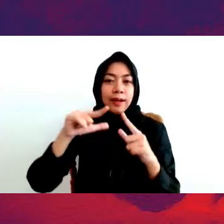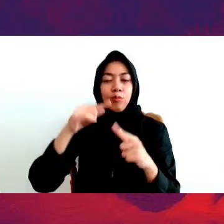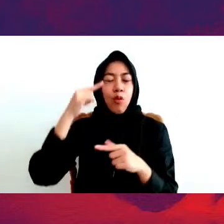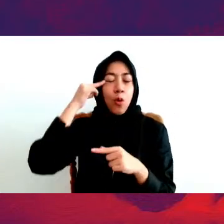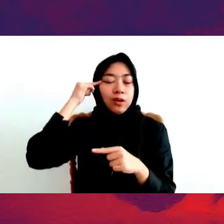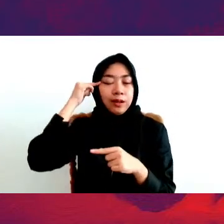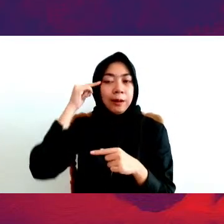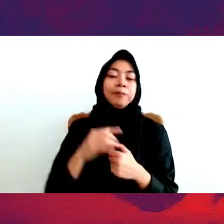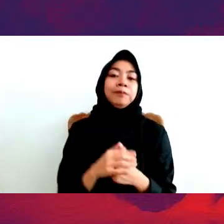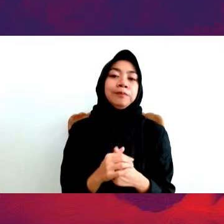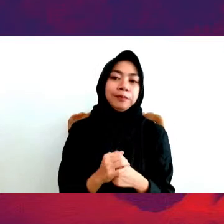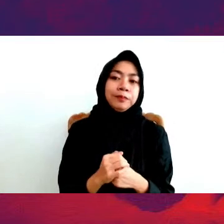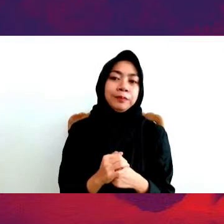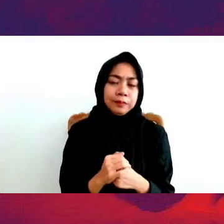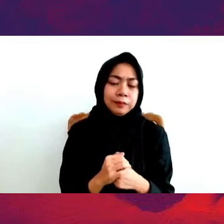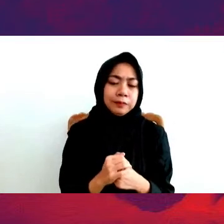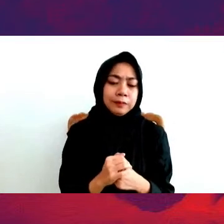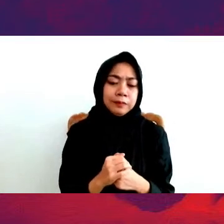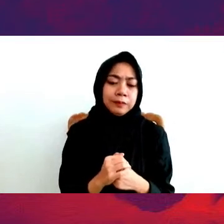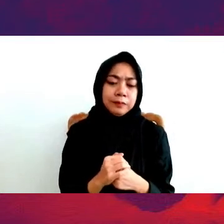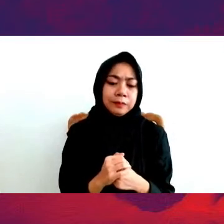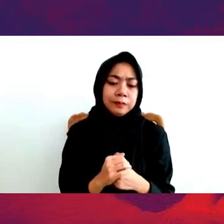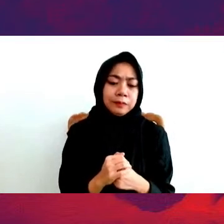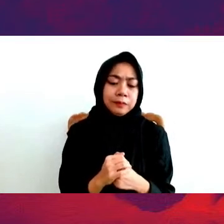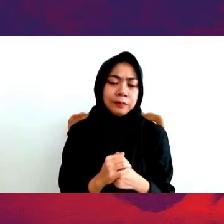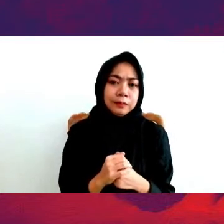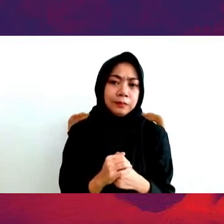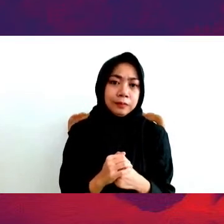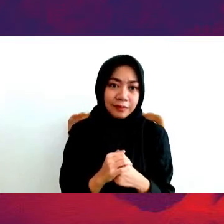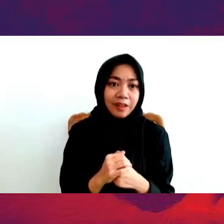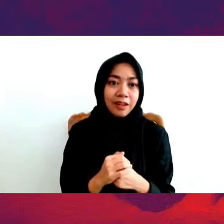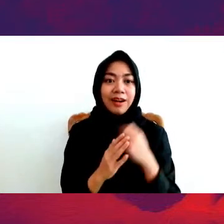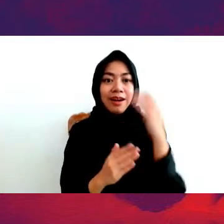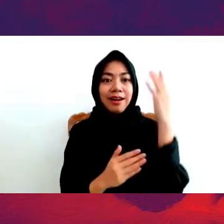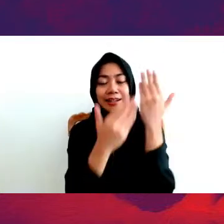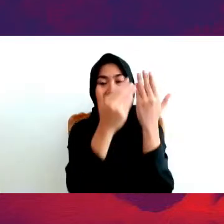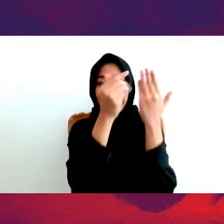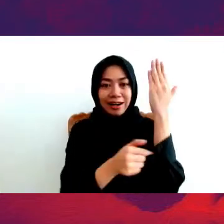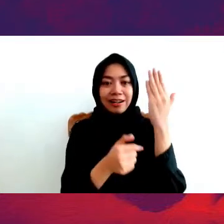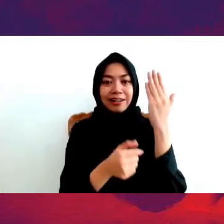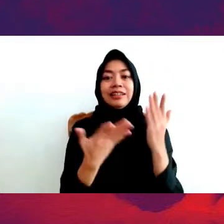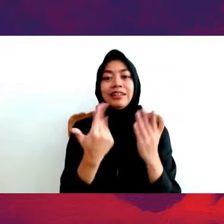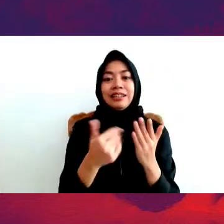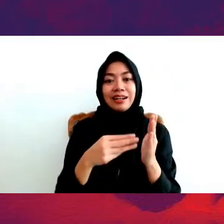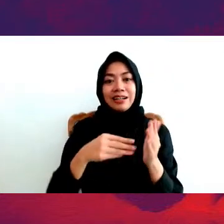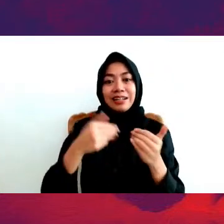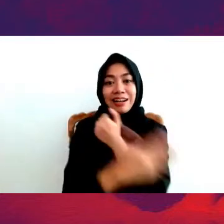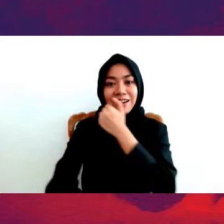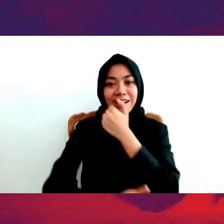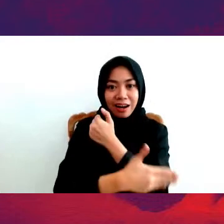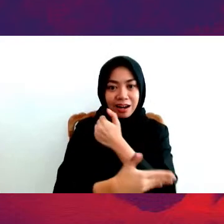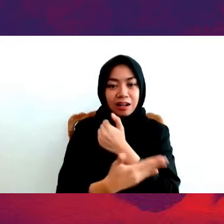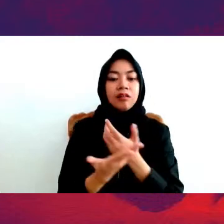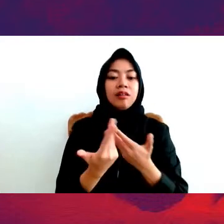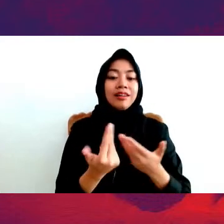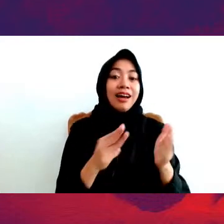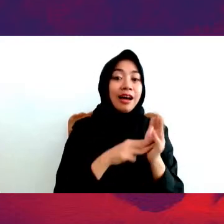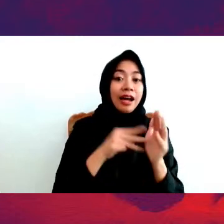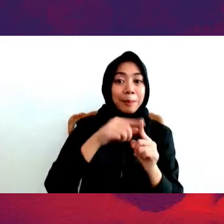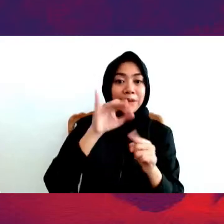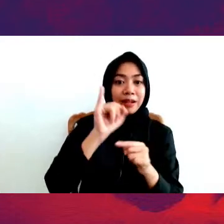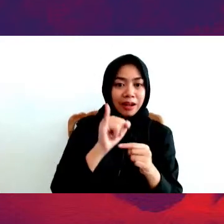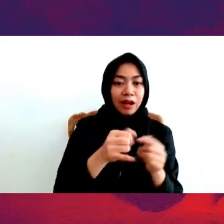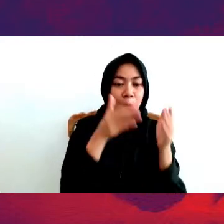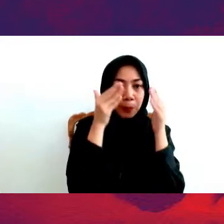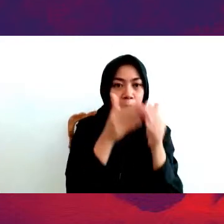to us that households in high MPI countries, poorer countries, were less